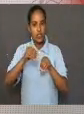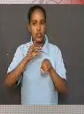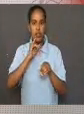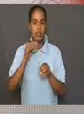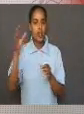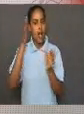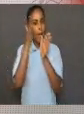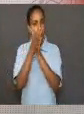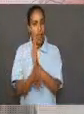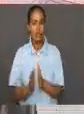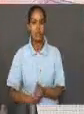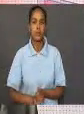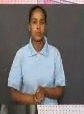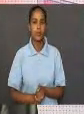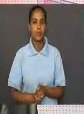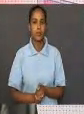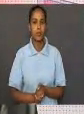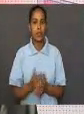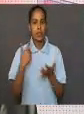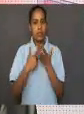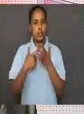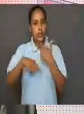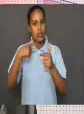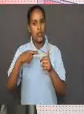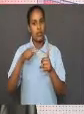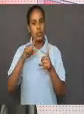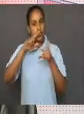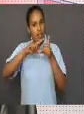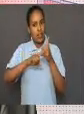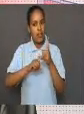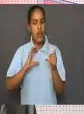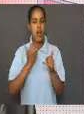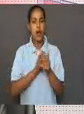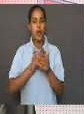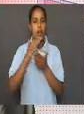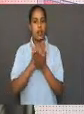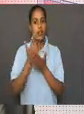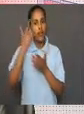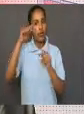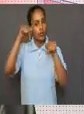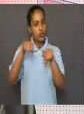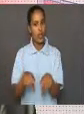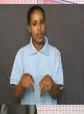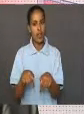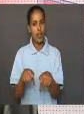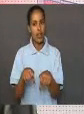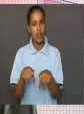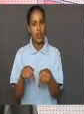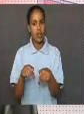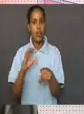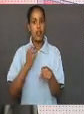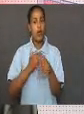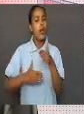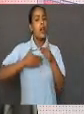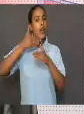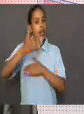is applied. This brings us to the end of our lesson for today. In our